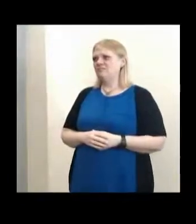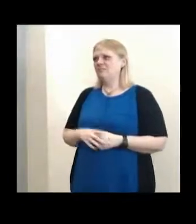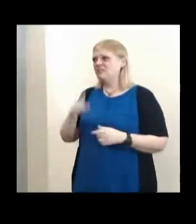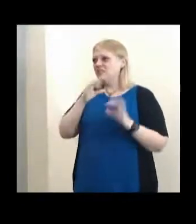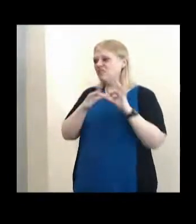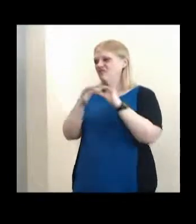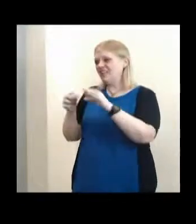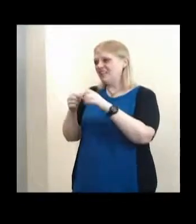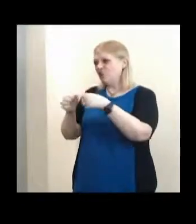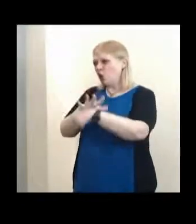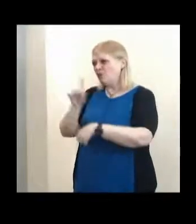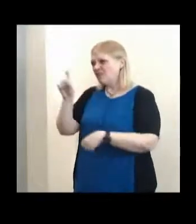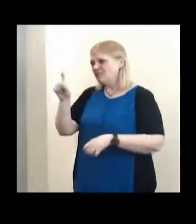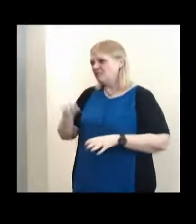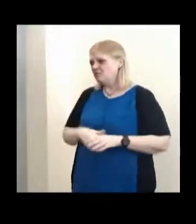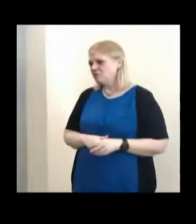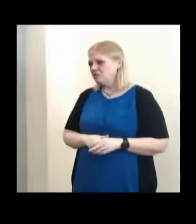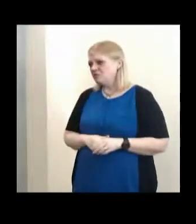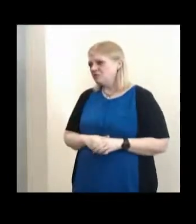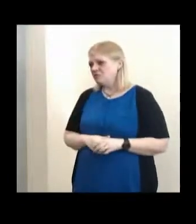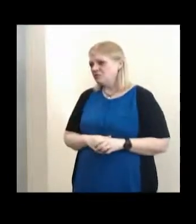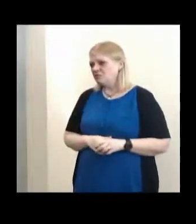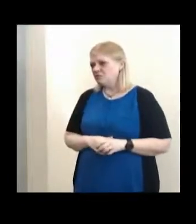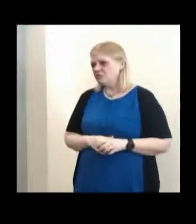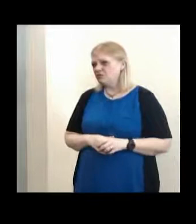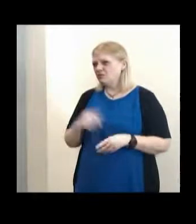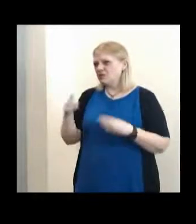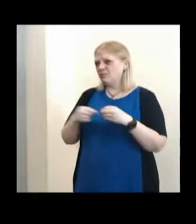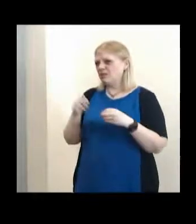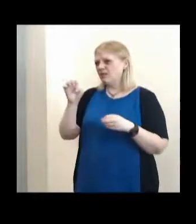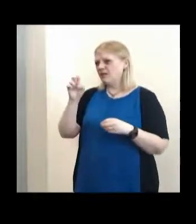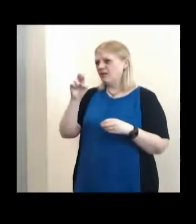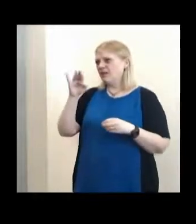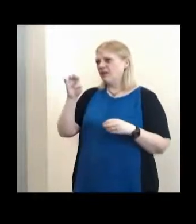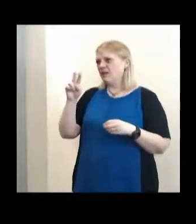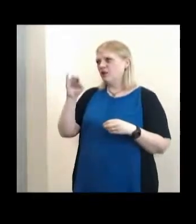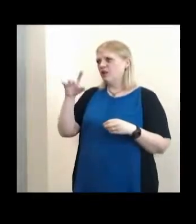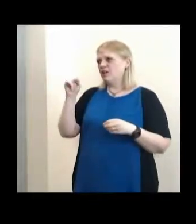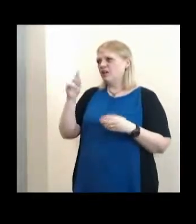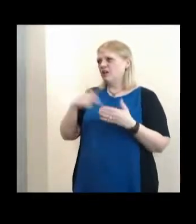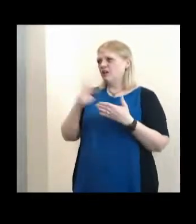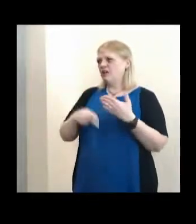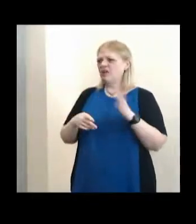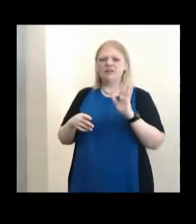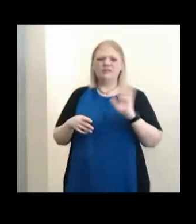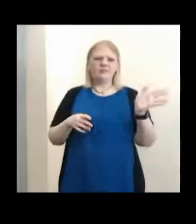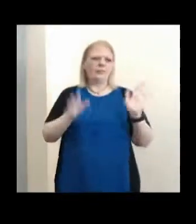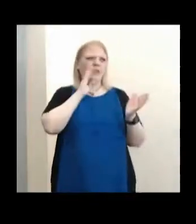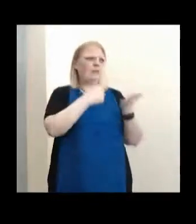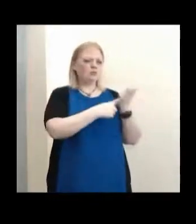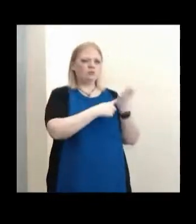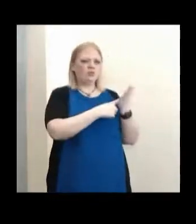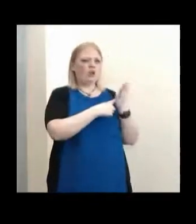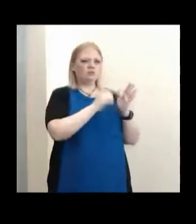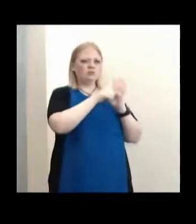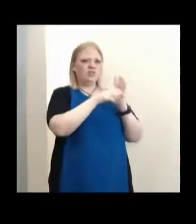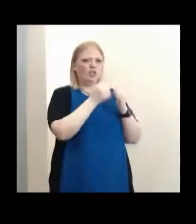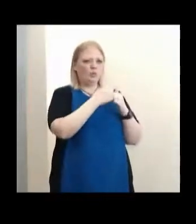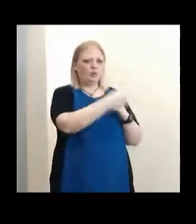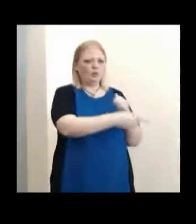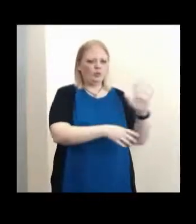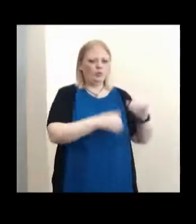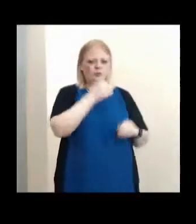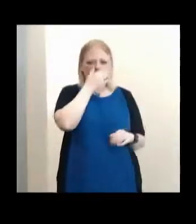related to COVID, Dan? It's about the ErieNet program that you were speaking about. We'll talk offline. I also have to